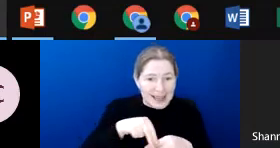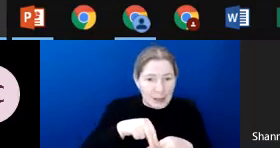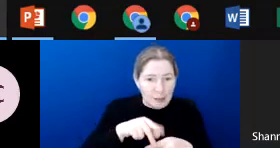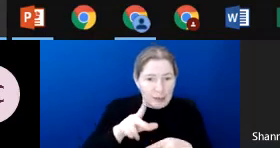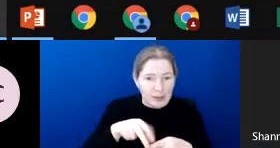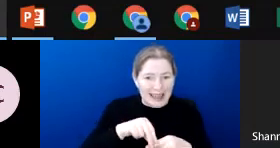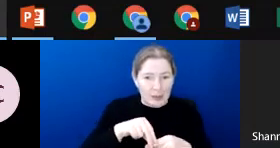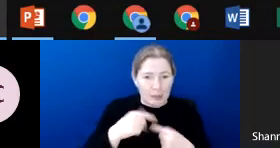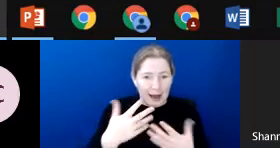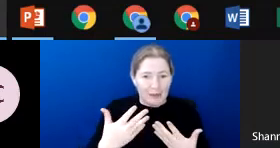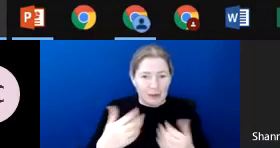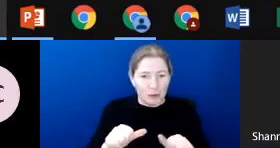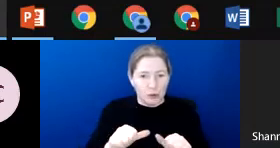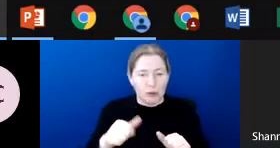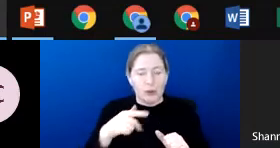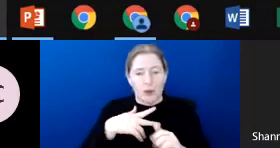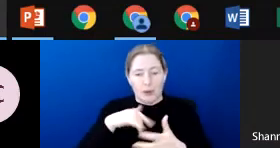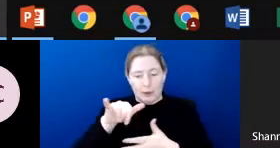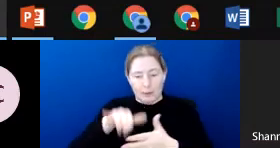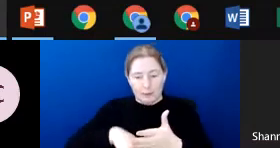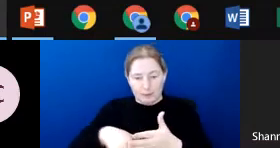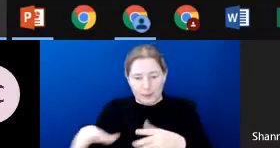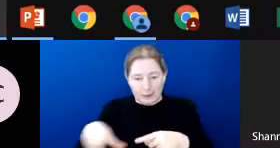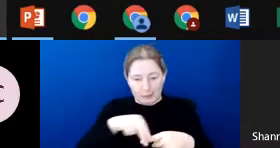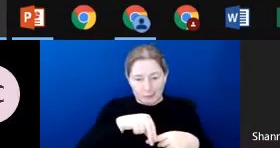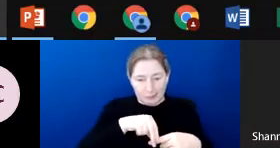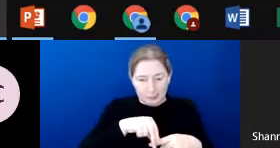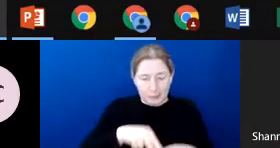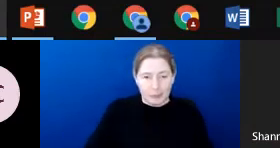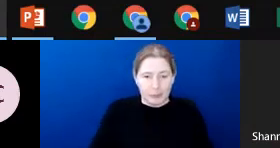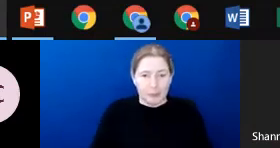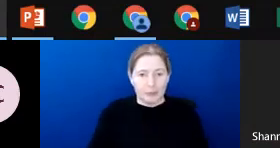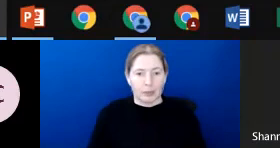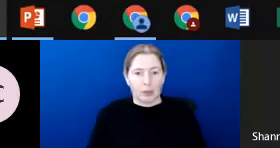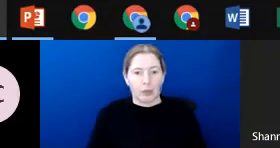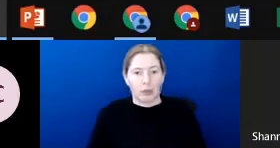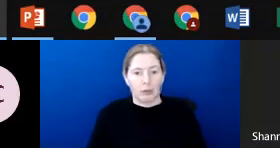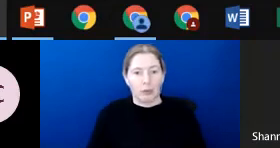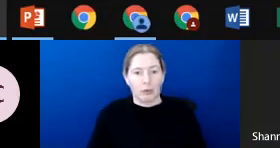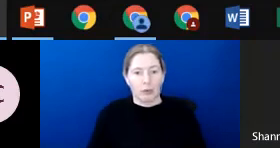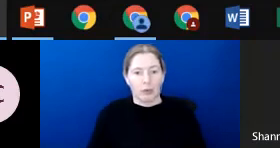I just need to add that.